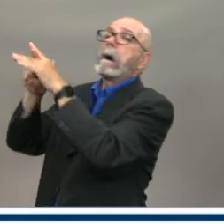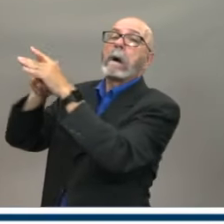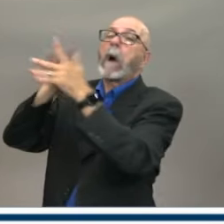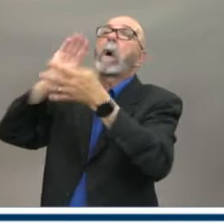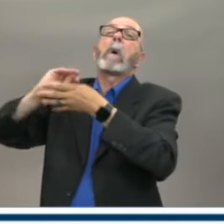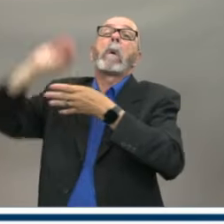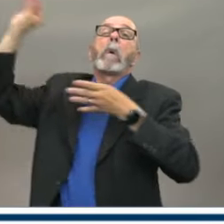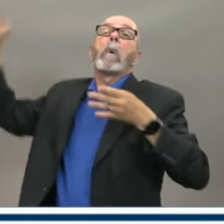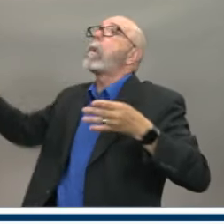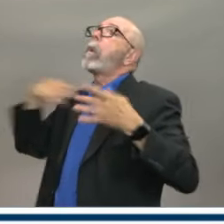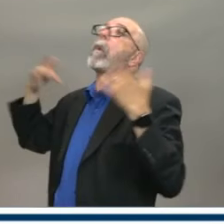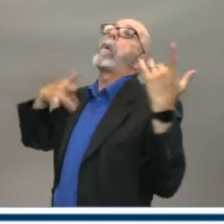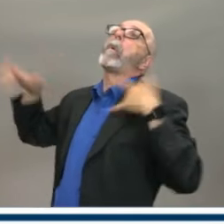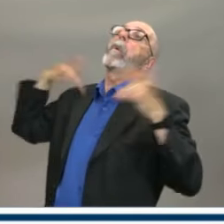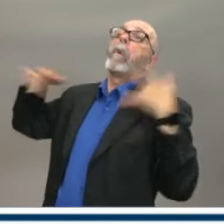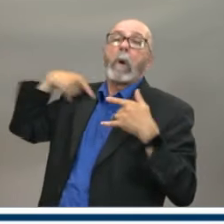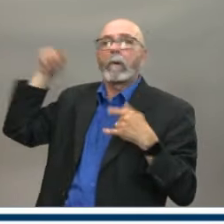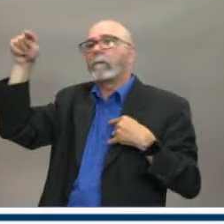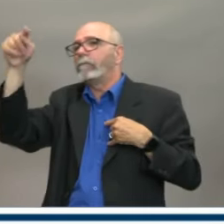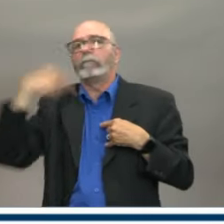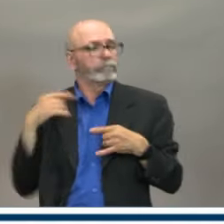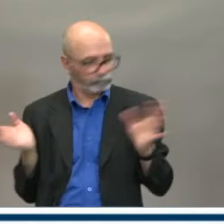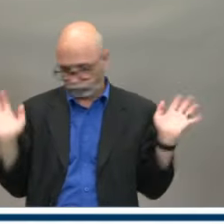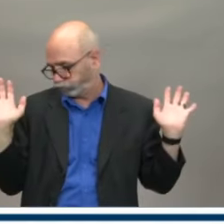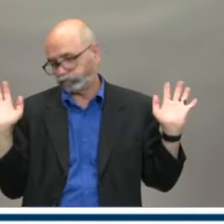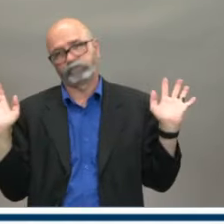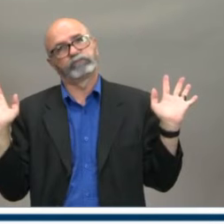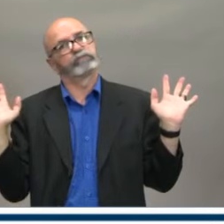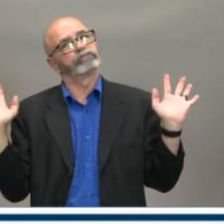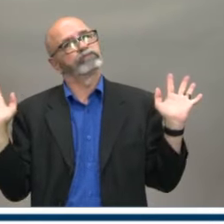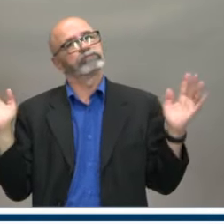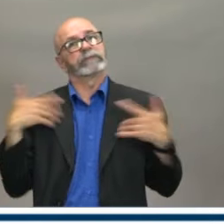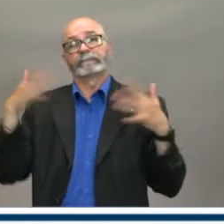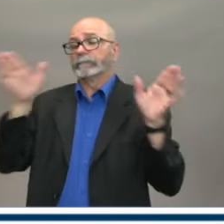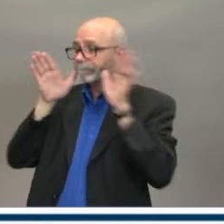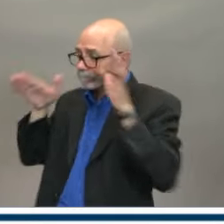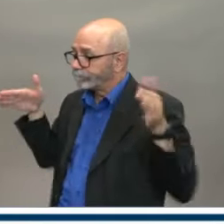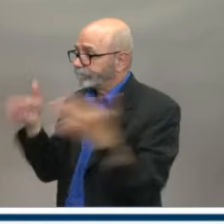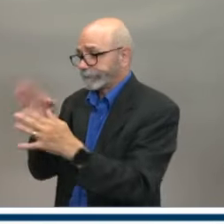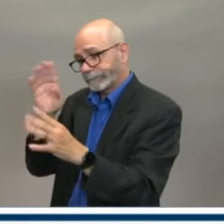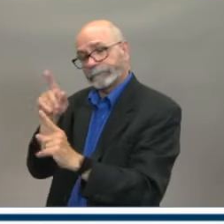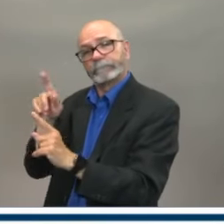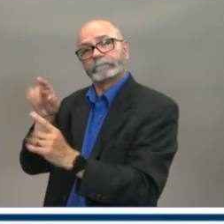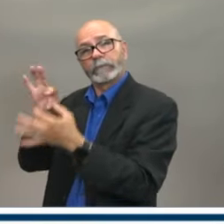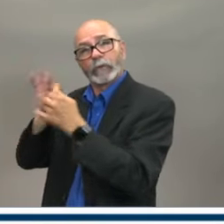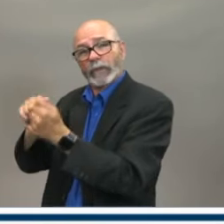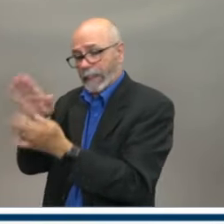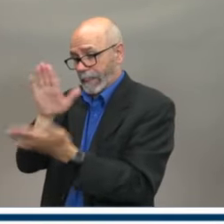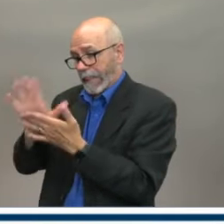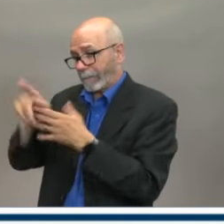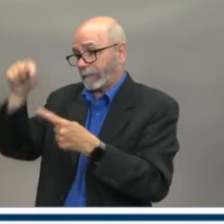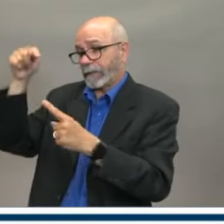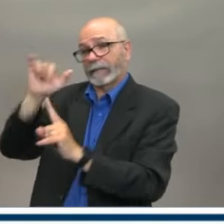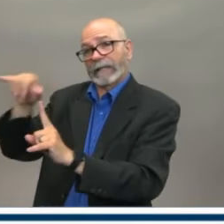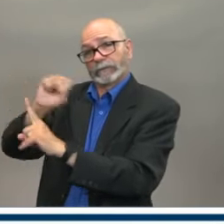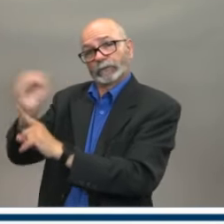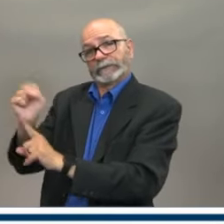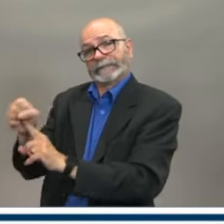province or some other site. I'm going to stay committed to that, focused on that, and I look forward